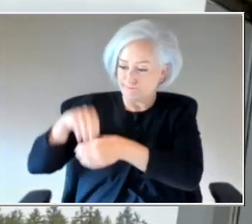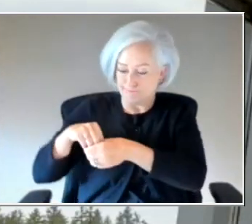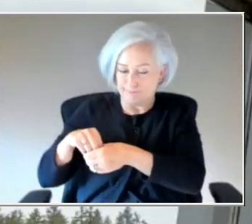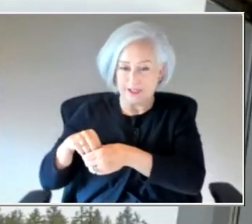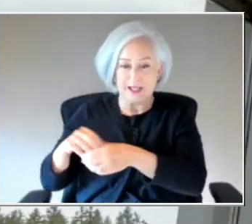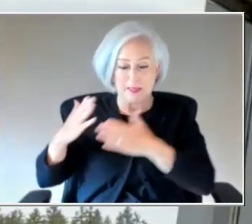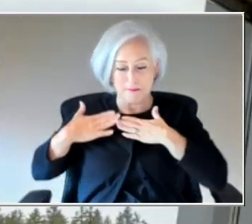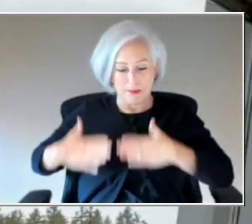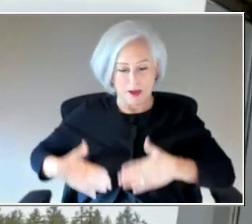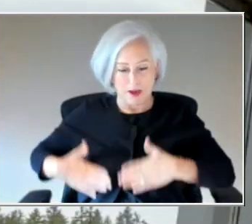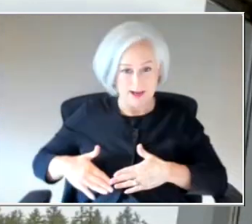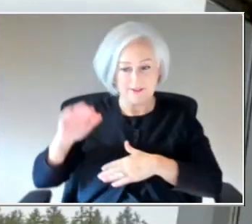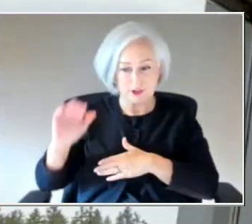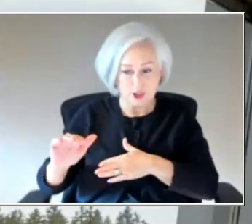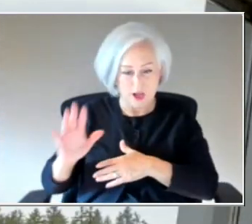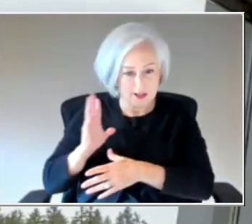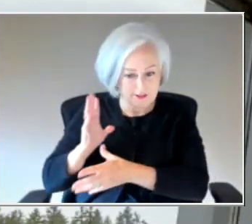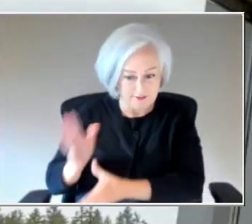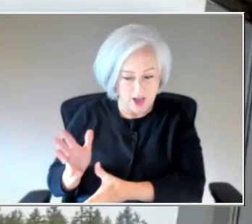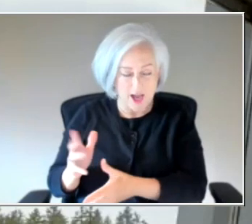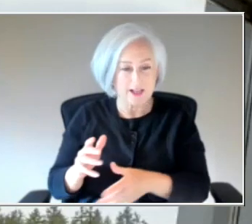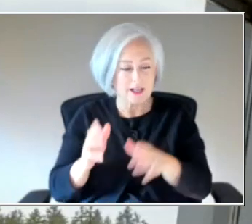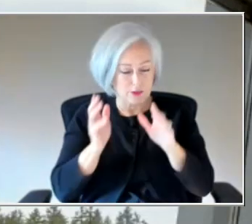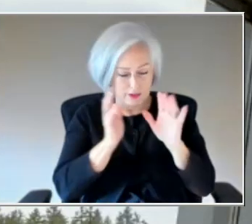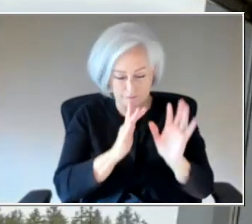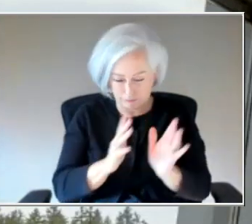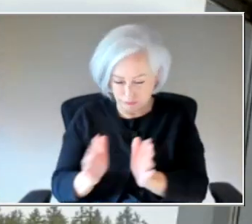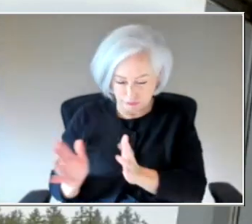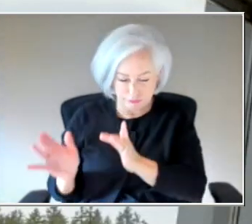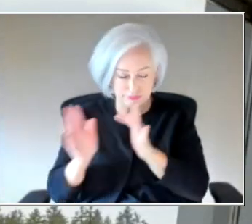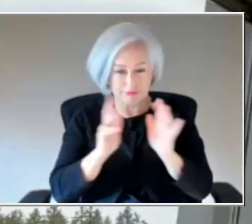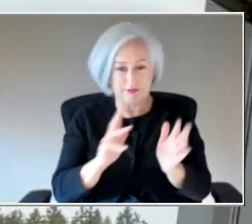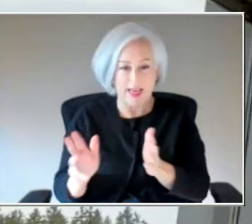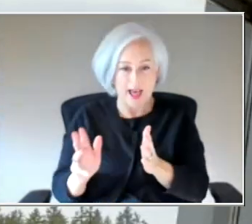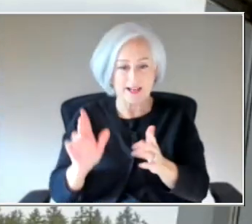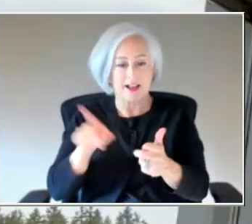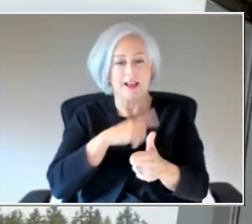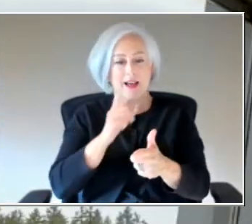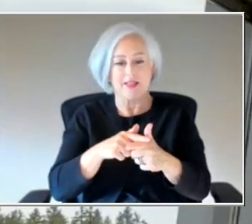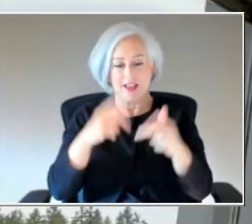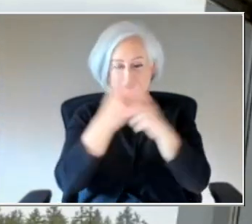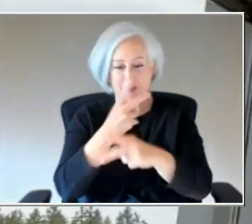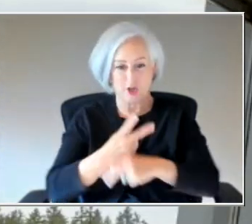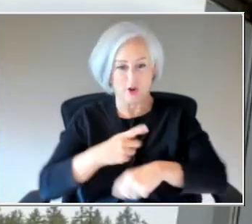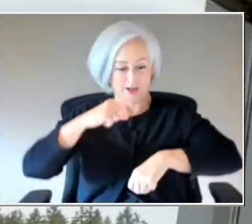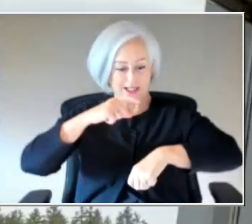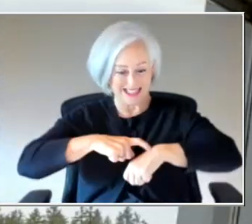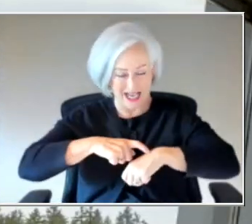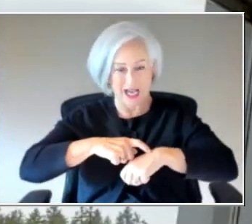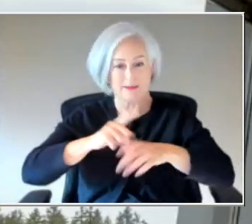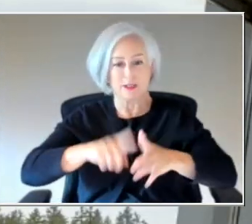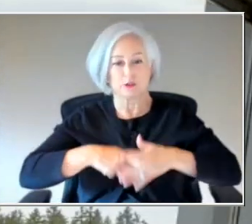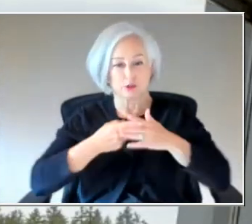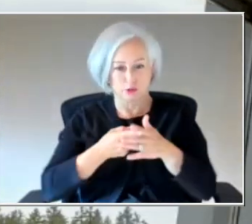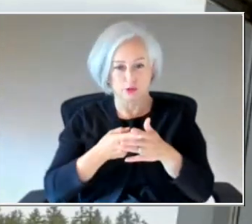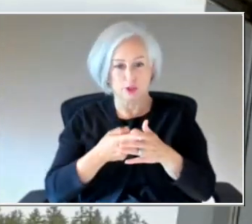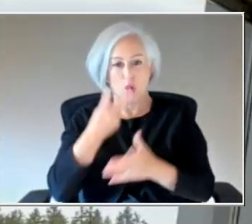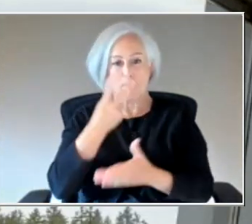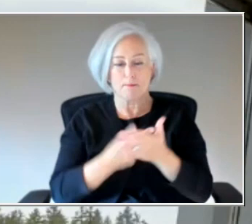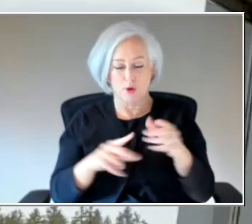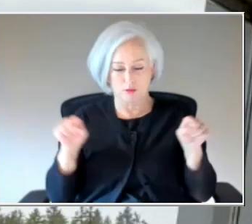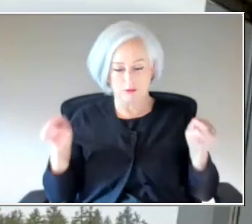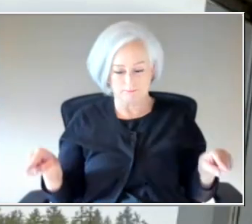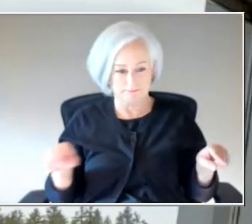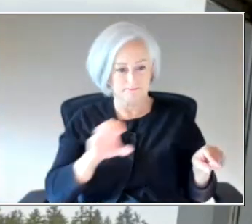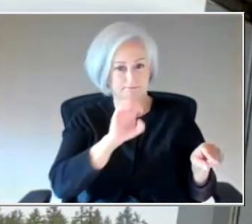So when that all is orchestrated, then we figure out a time where we're both going to start our cases. So Sean does his on his